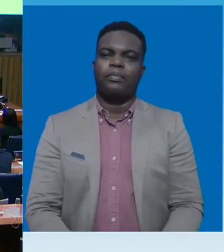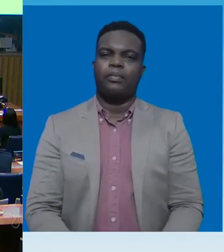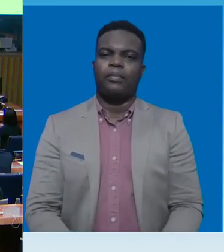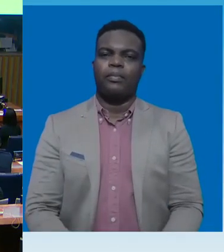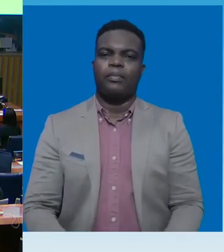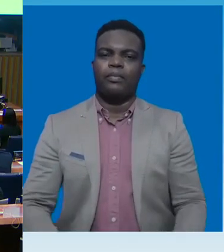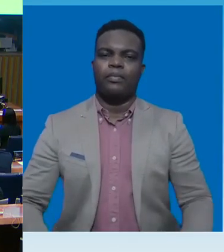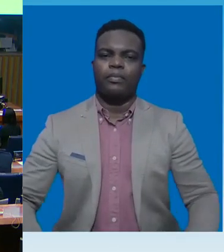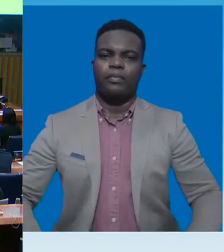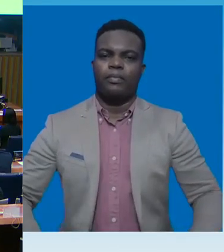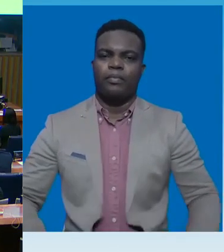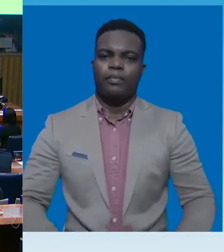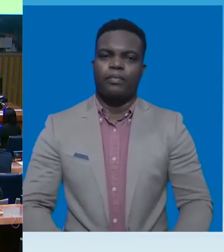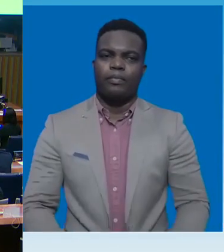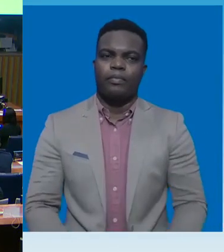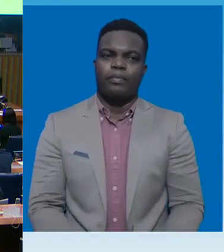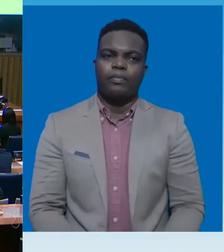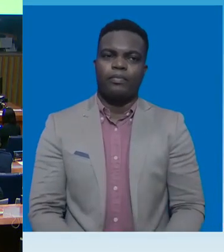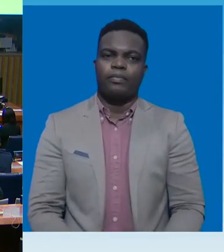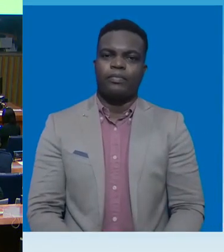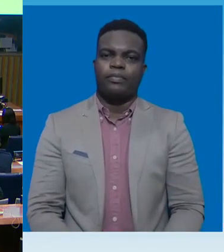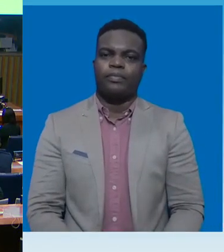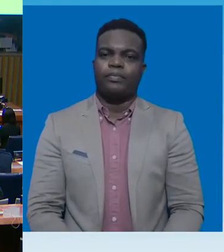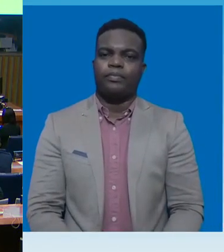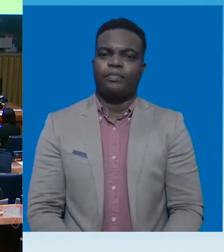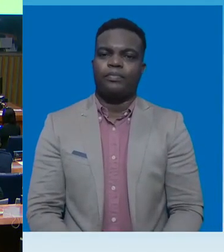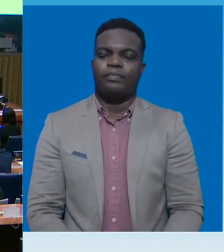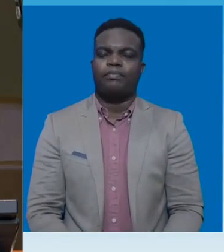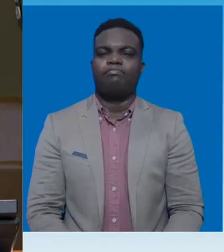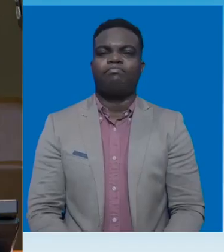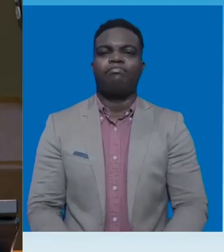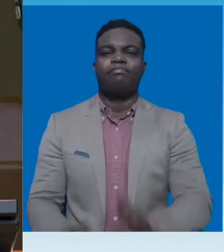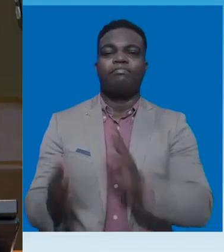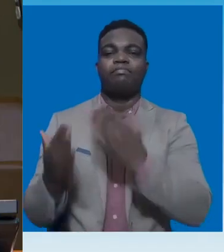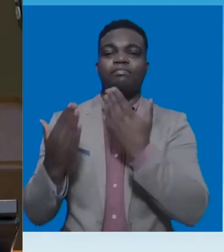Thank you. Thank you very much, Assistant Secretary General.